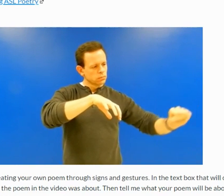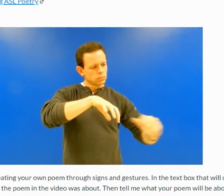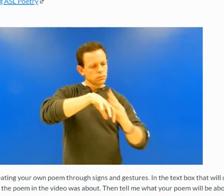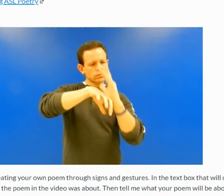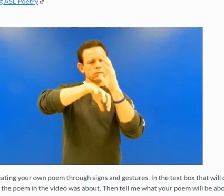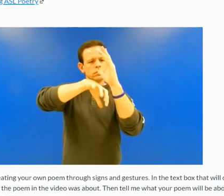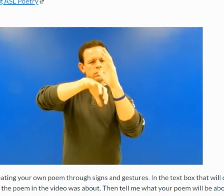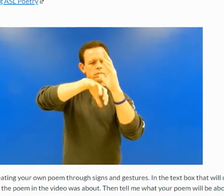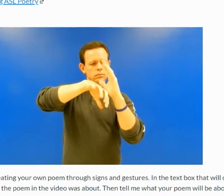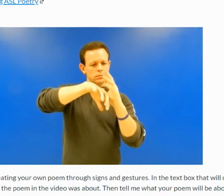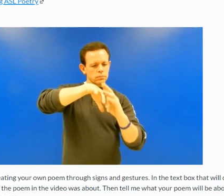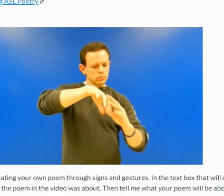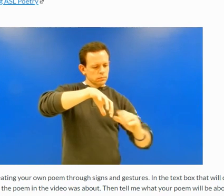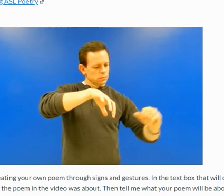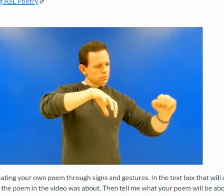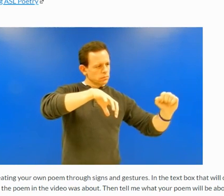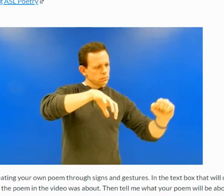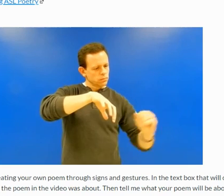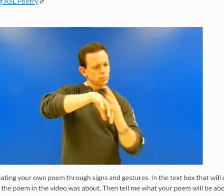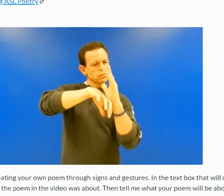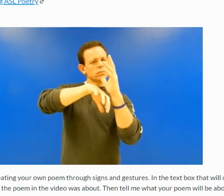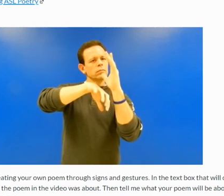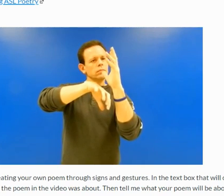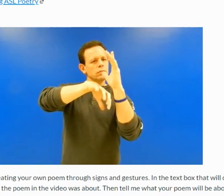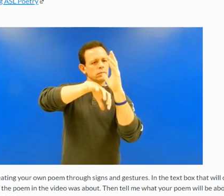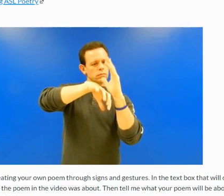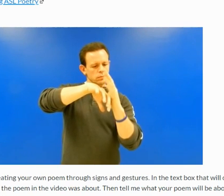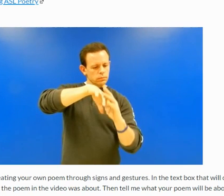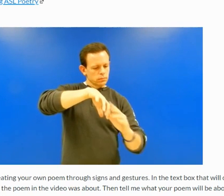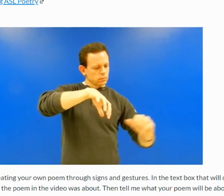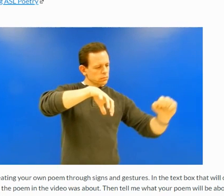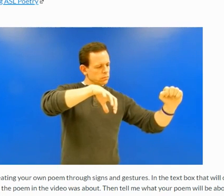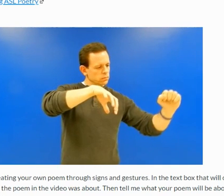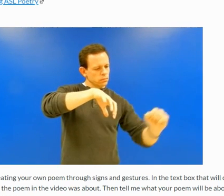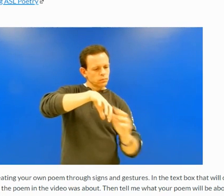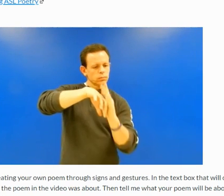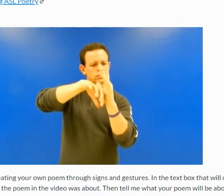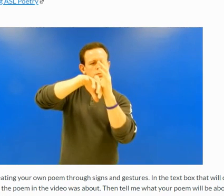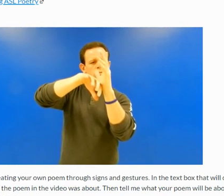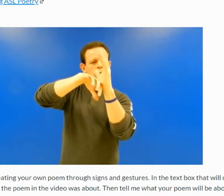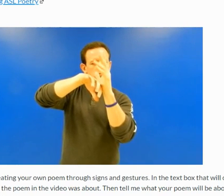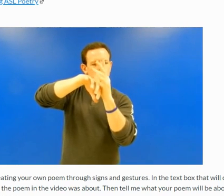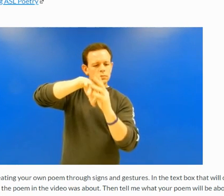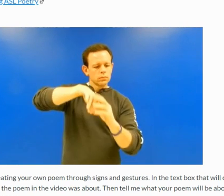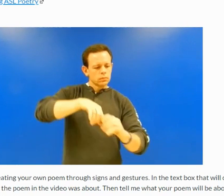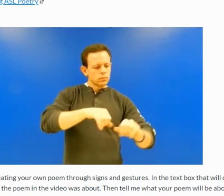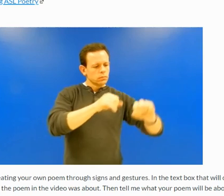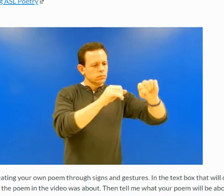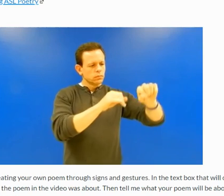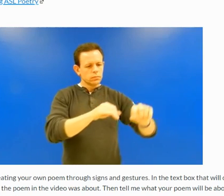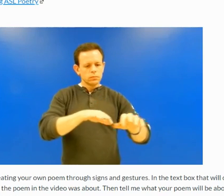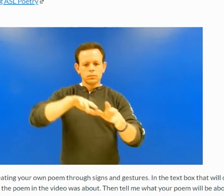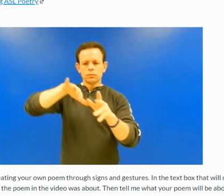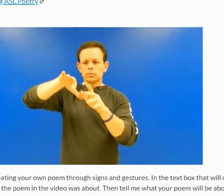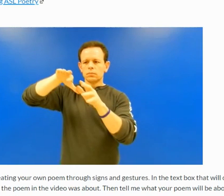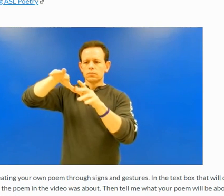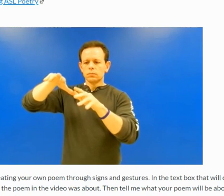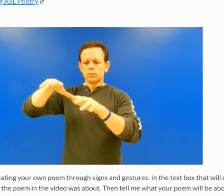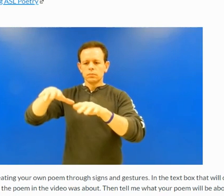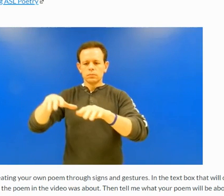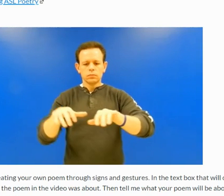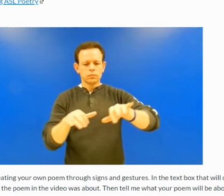of miming and bringing in shapes, okay? And doing a lot of movement.